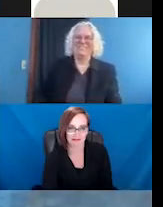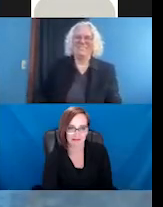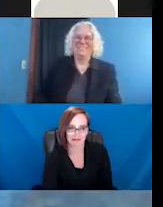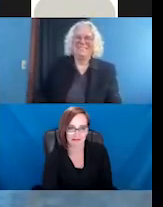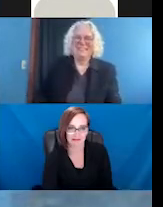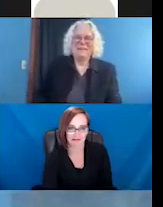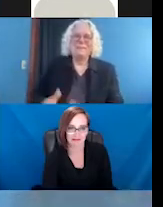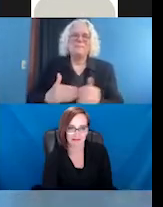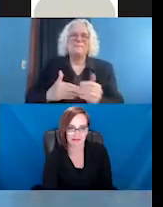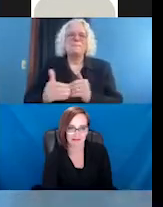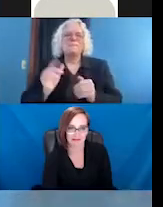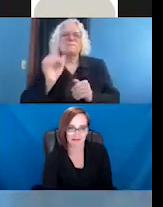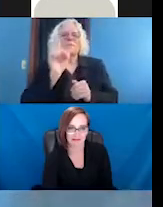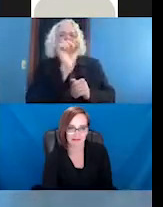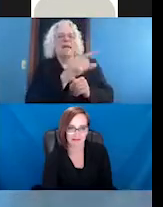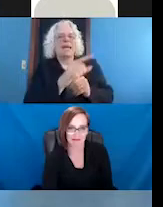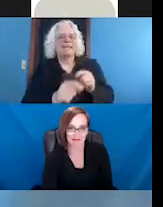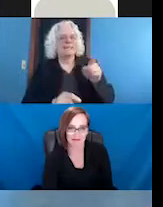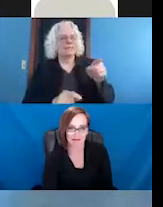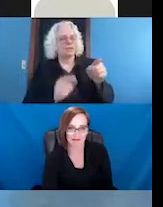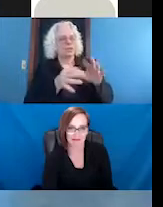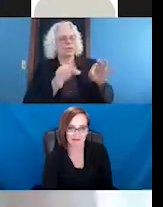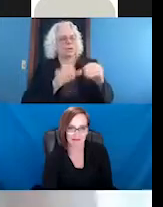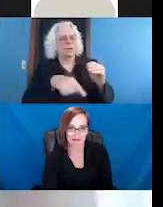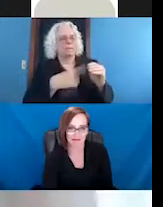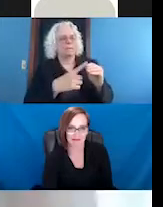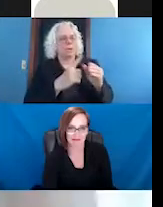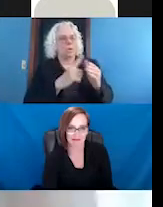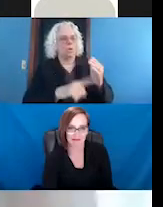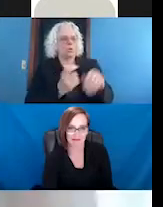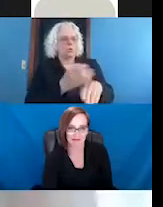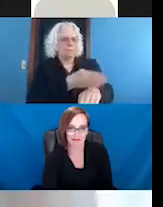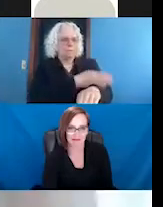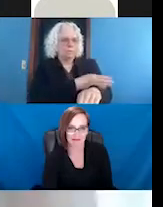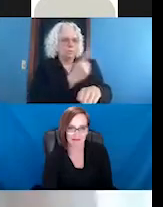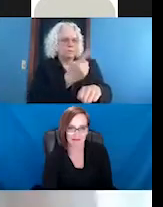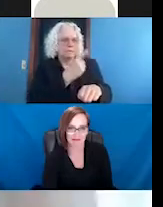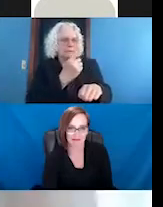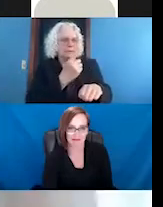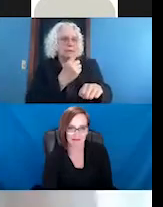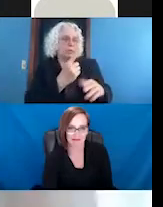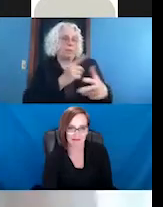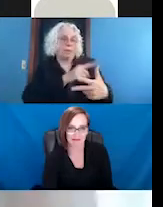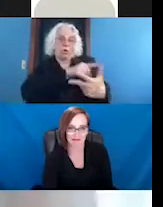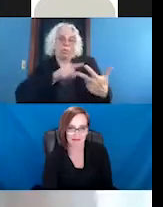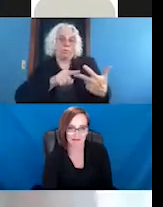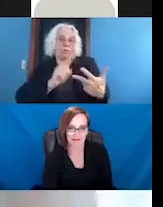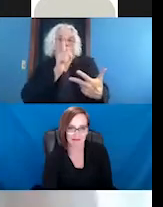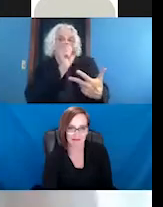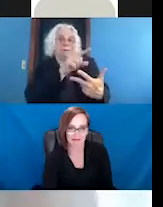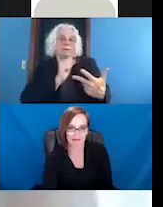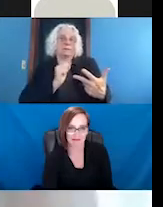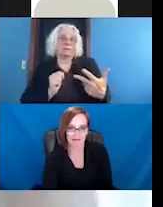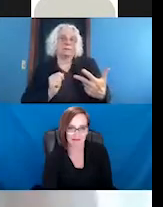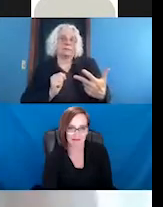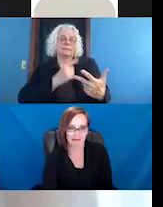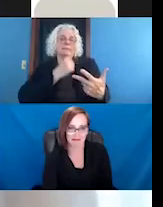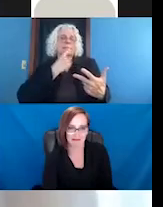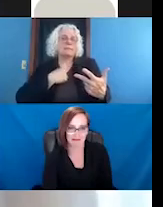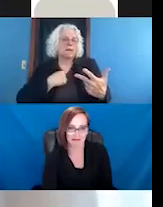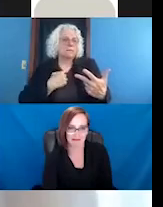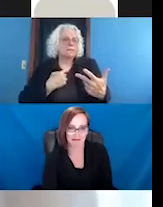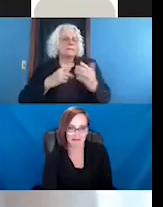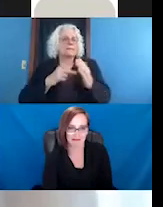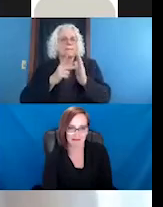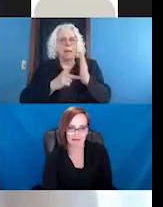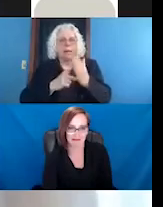What other specific, I know you mentioned things to enhance, and this could be for, all 3 of our panelists. What specific policies,